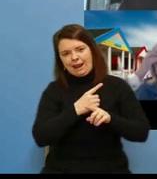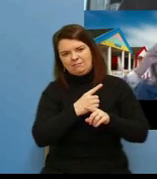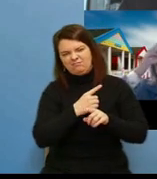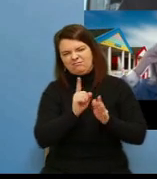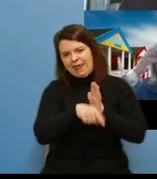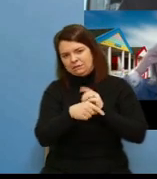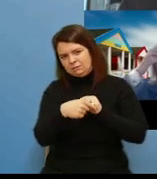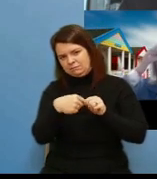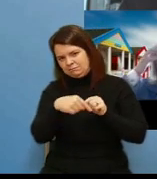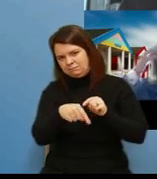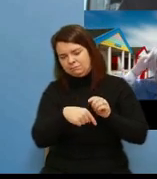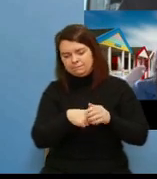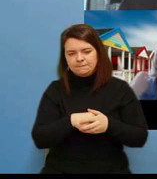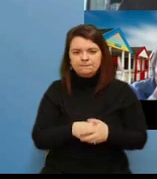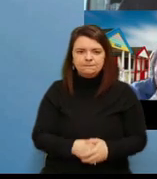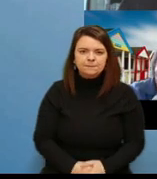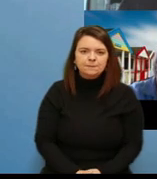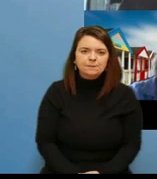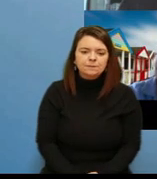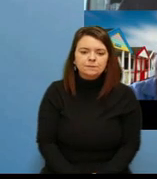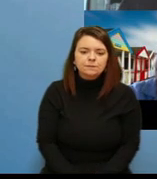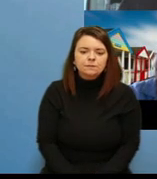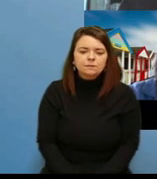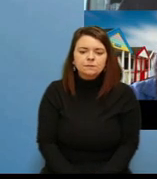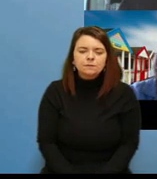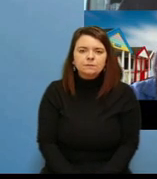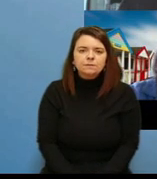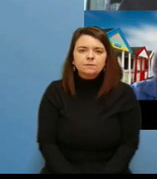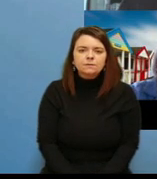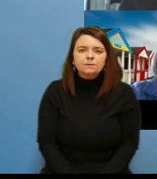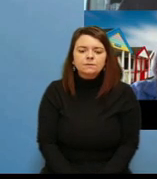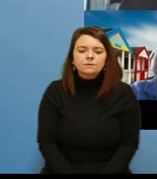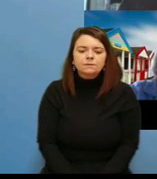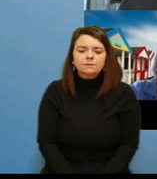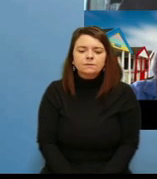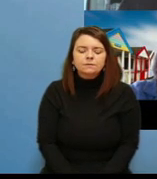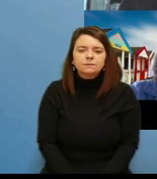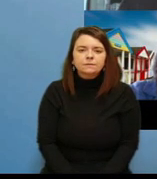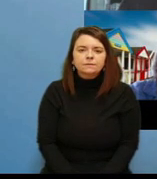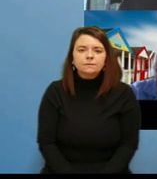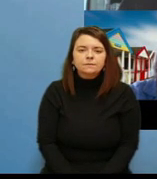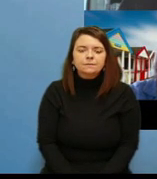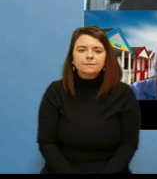meeting itself, which is later this week, actually? I'll open it up.